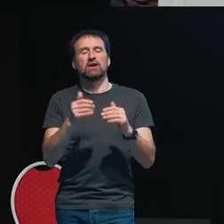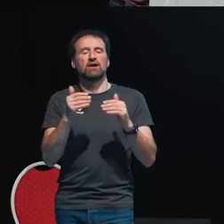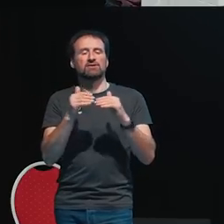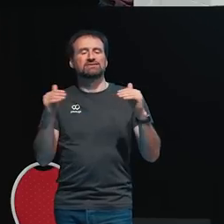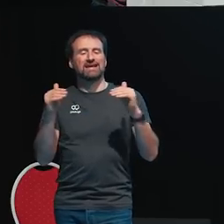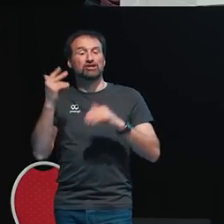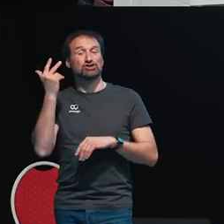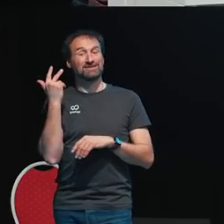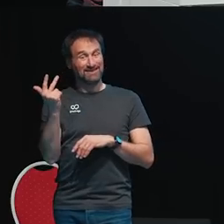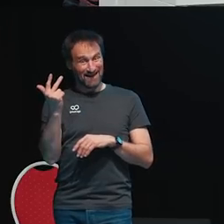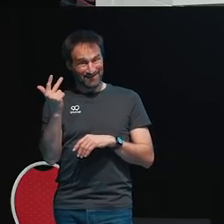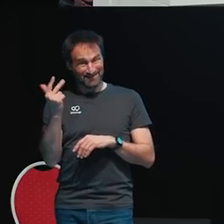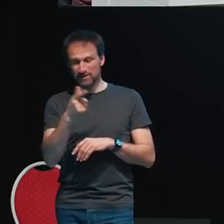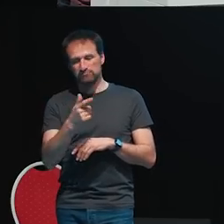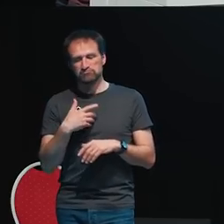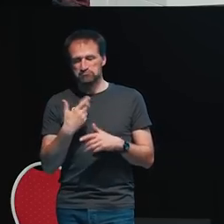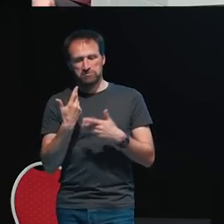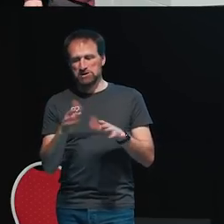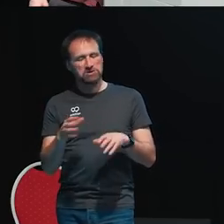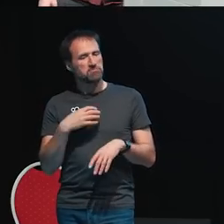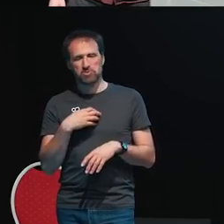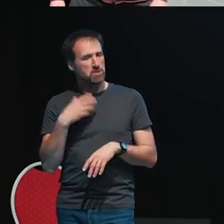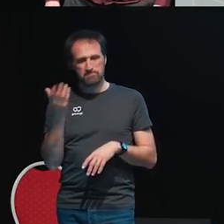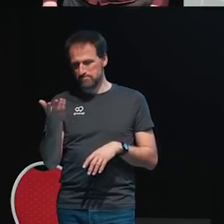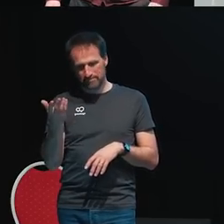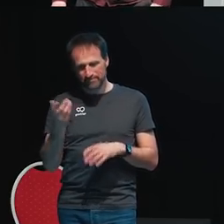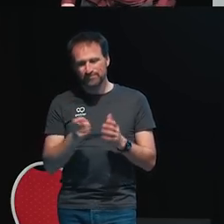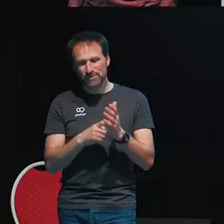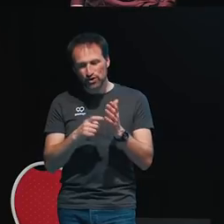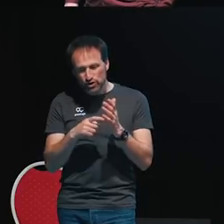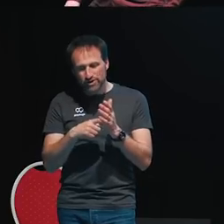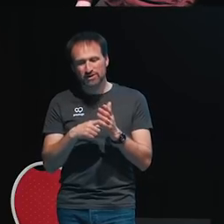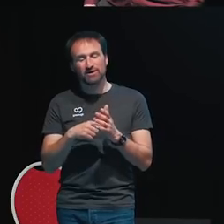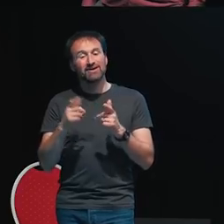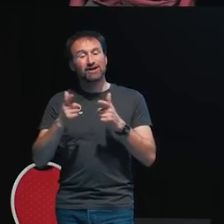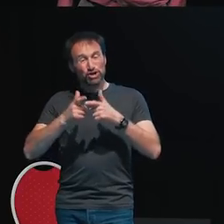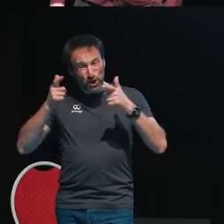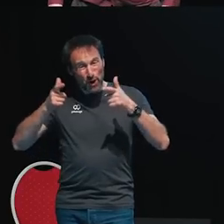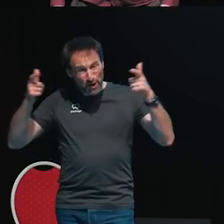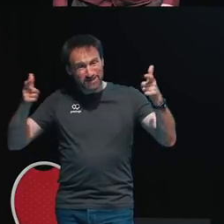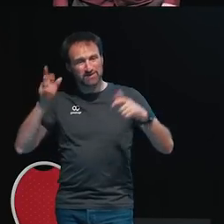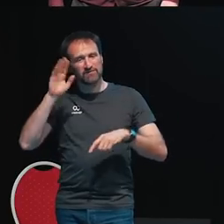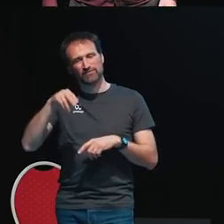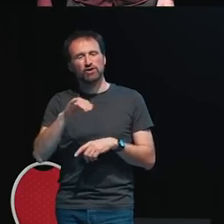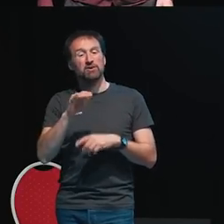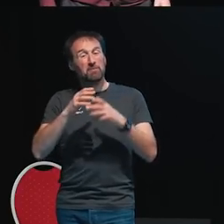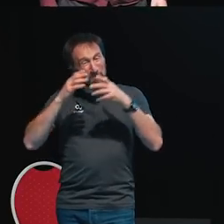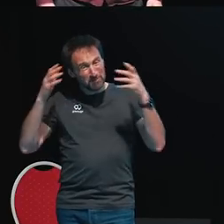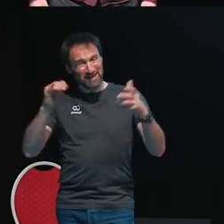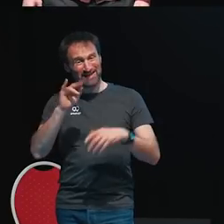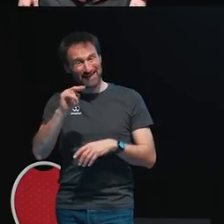have any such problems, because the size of a bigint grows as